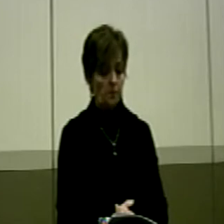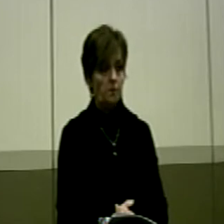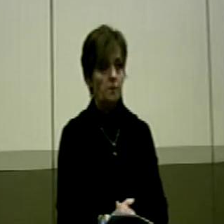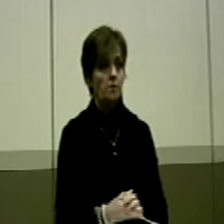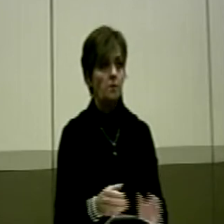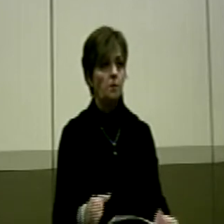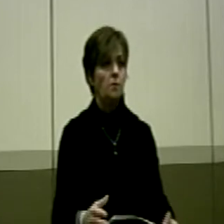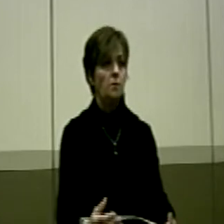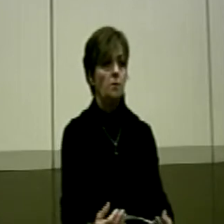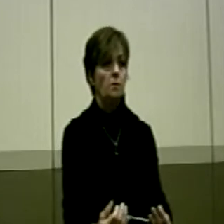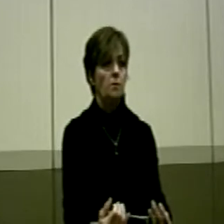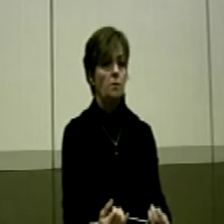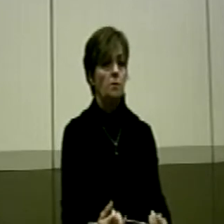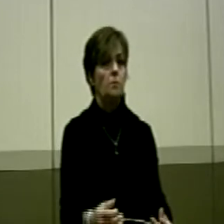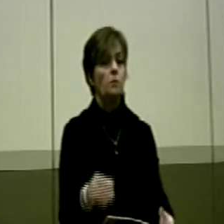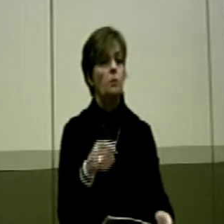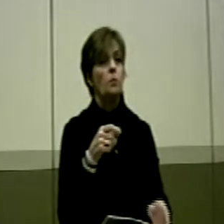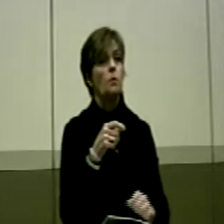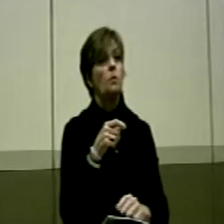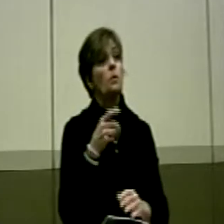So again,